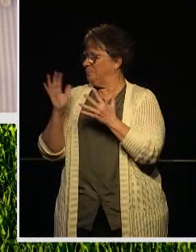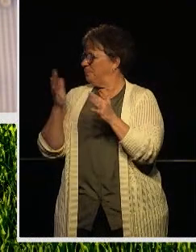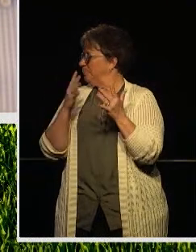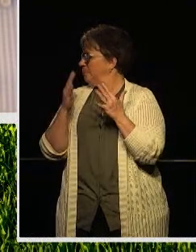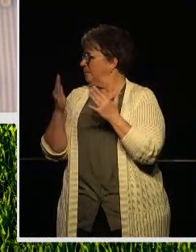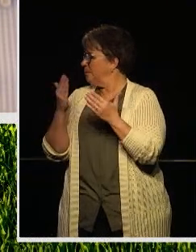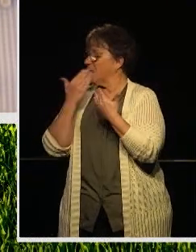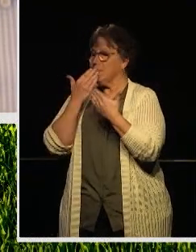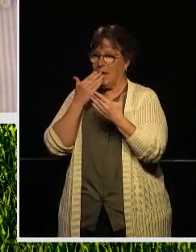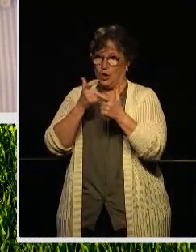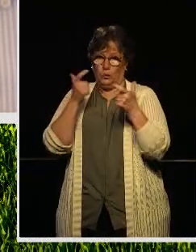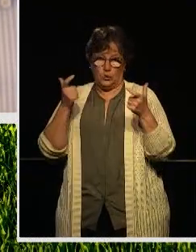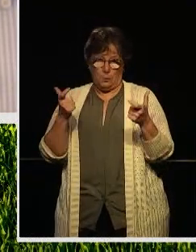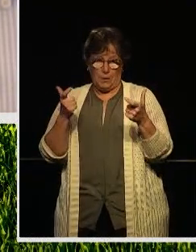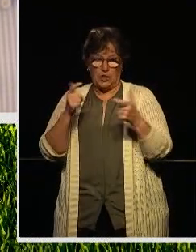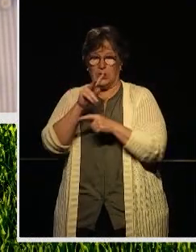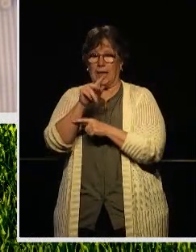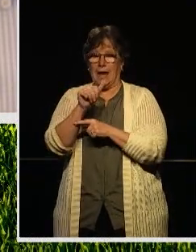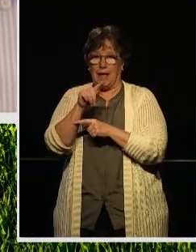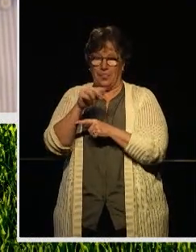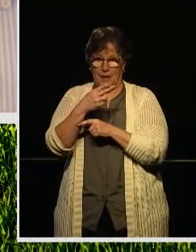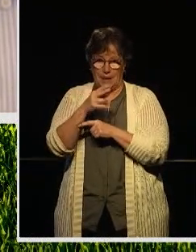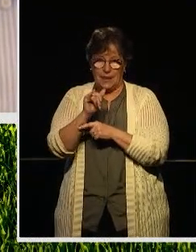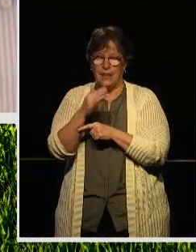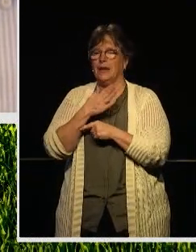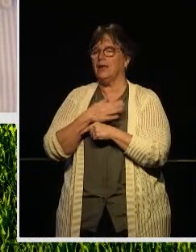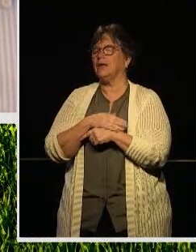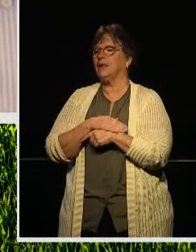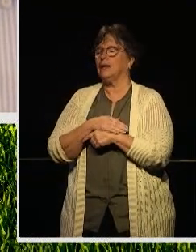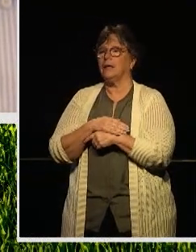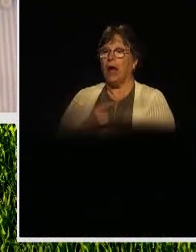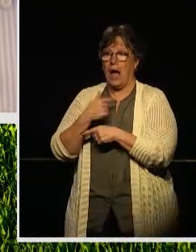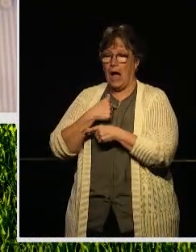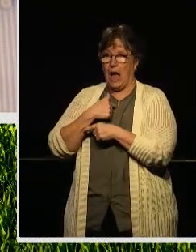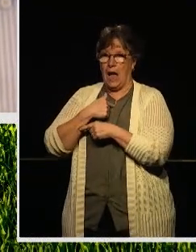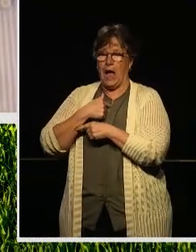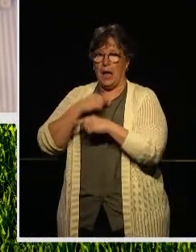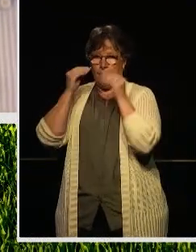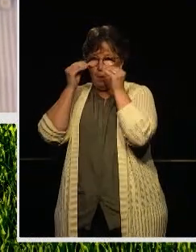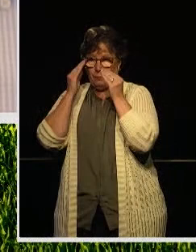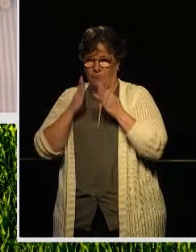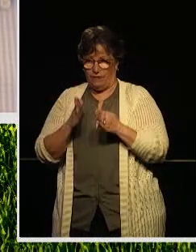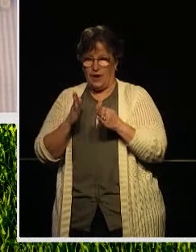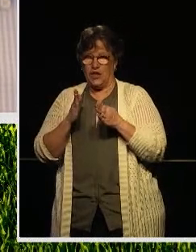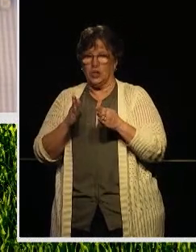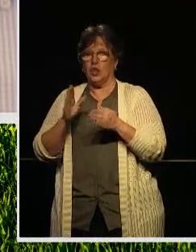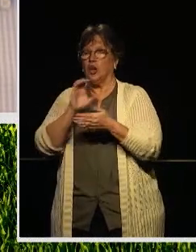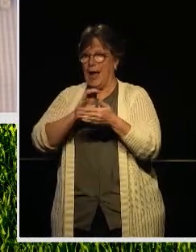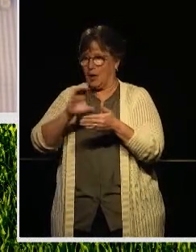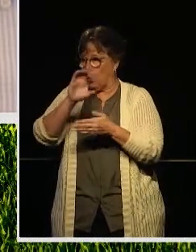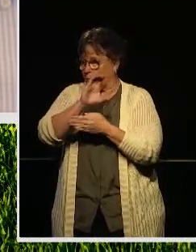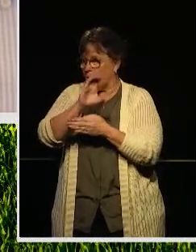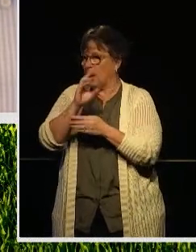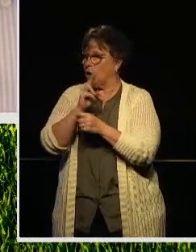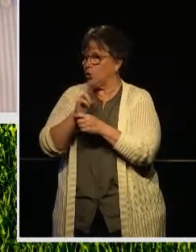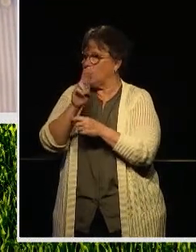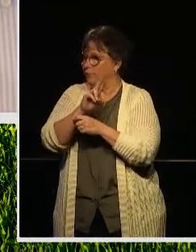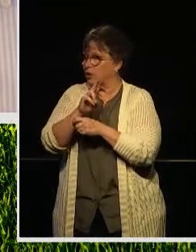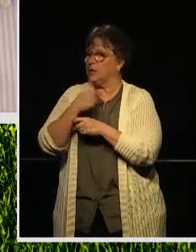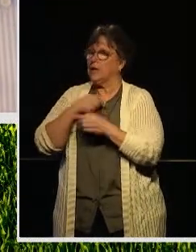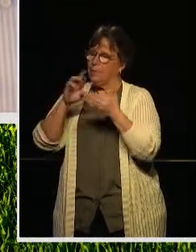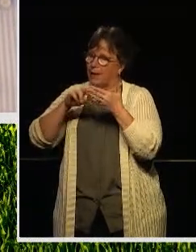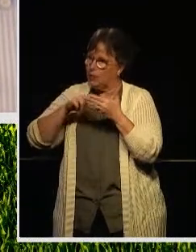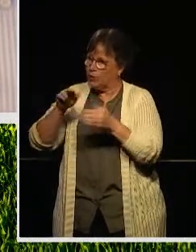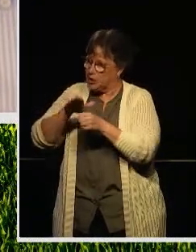Thank you so much, Kathy. My name is Hadas Kress-Gazit. I'm a professor in mechanical and aerospace engineering at Cornell. My research area